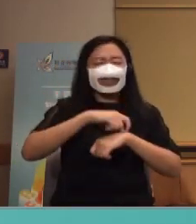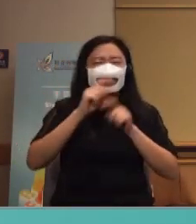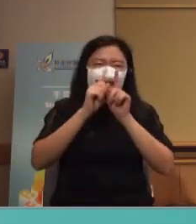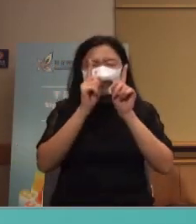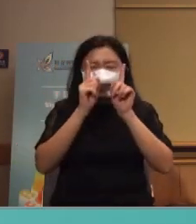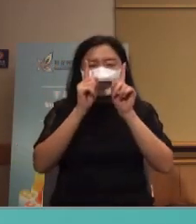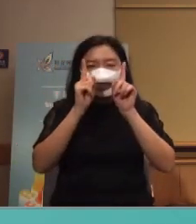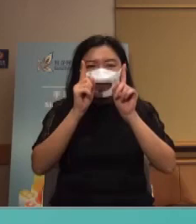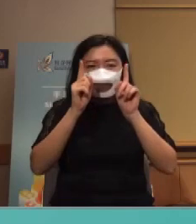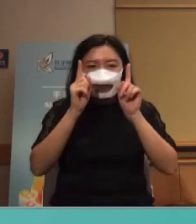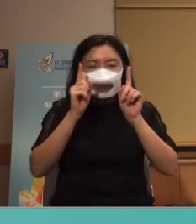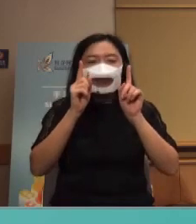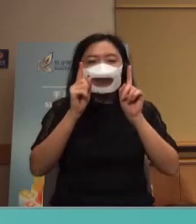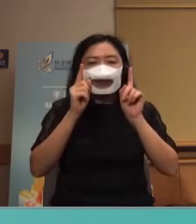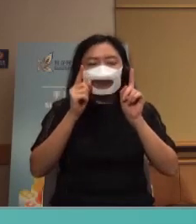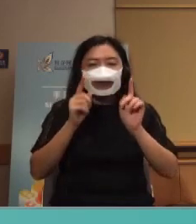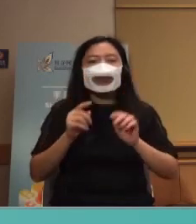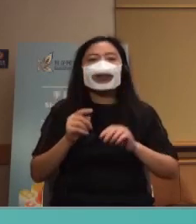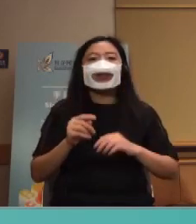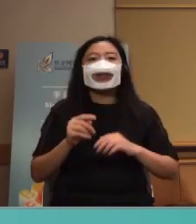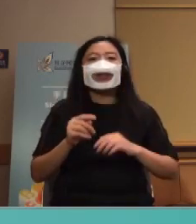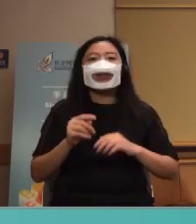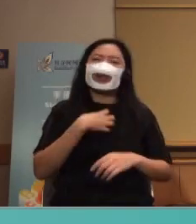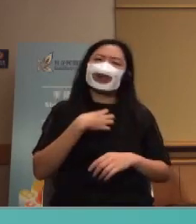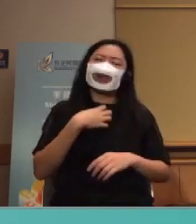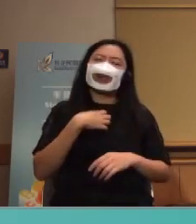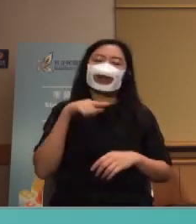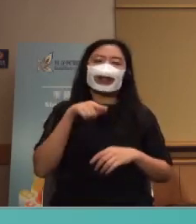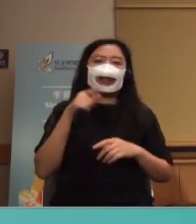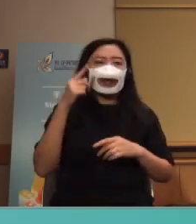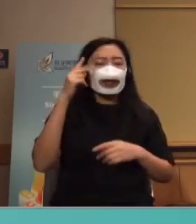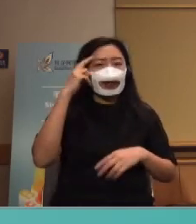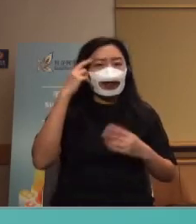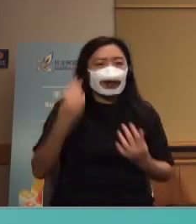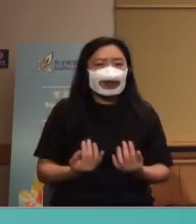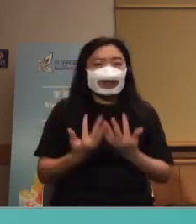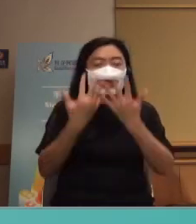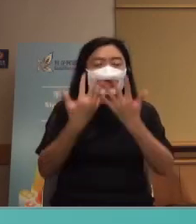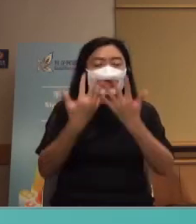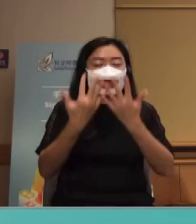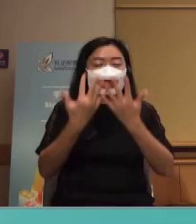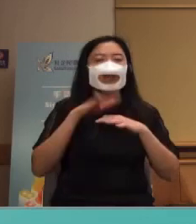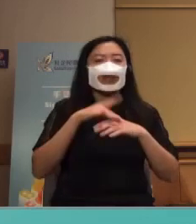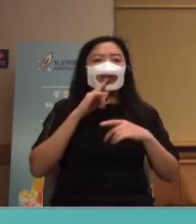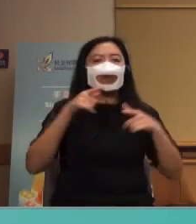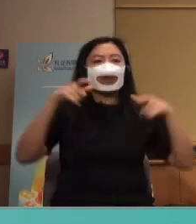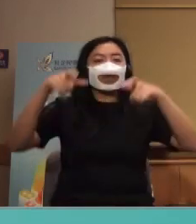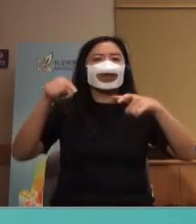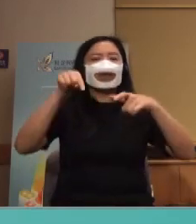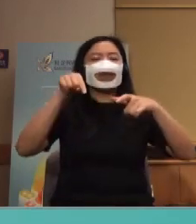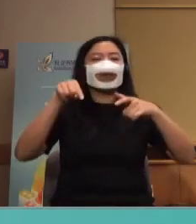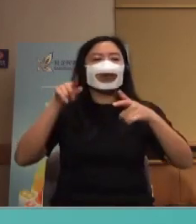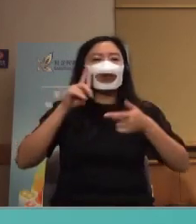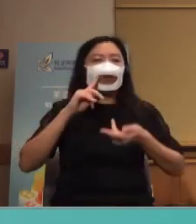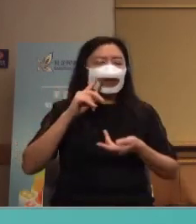markets work are exactly how the blockchain markets work, except that we're not using it that way. And so I sort of spent 5-6